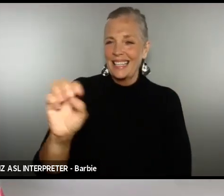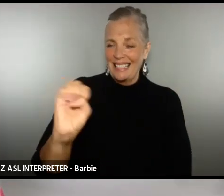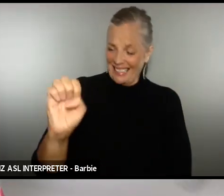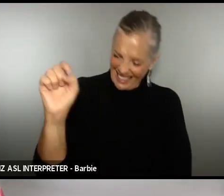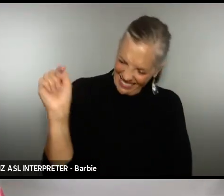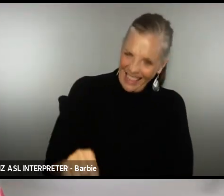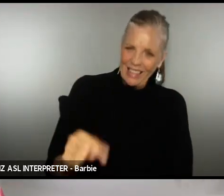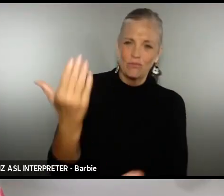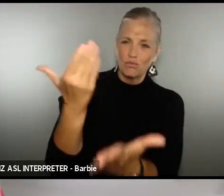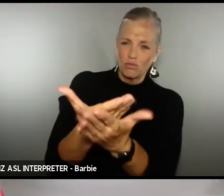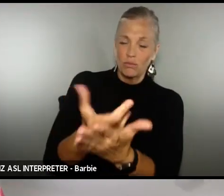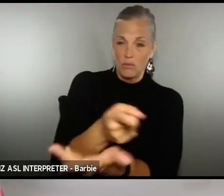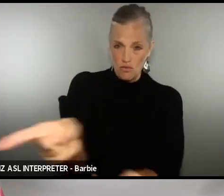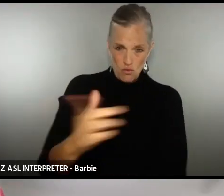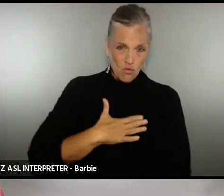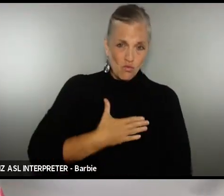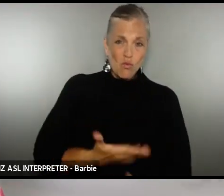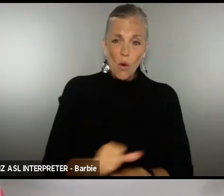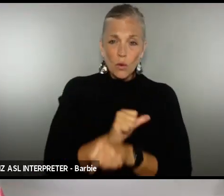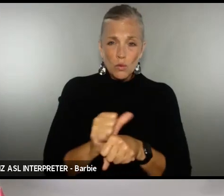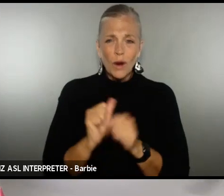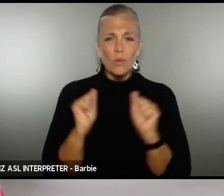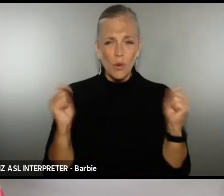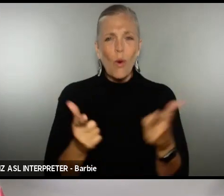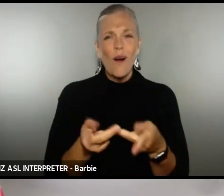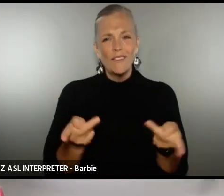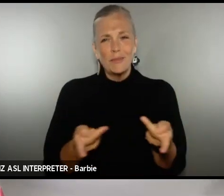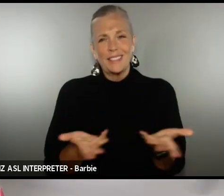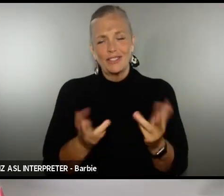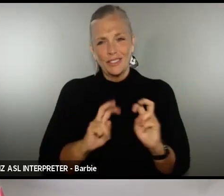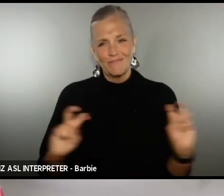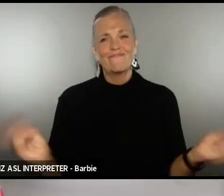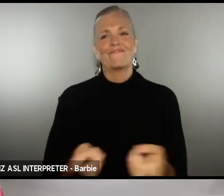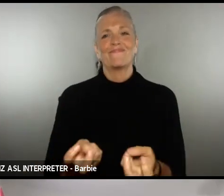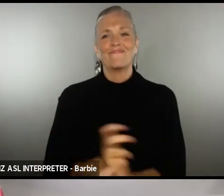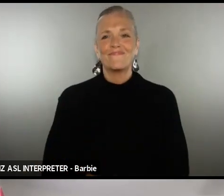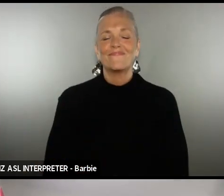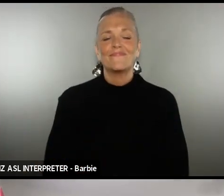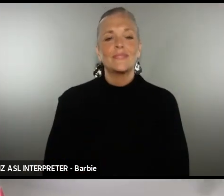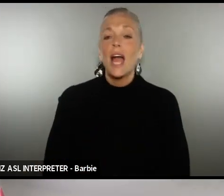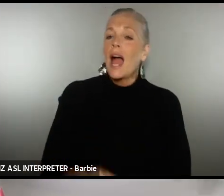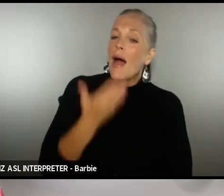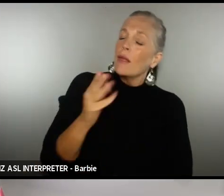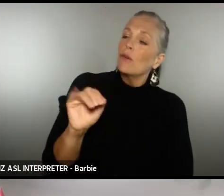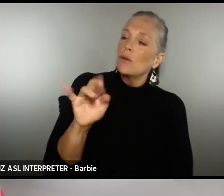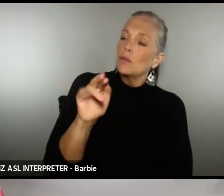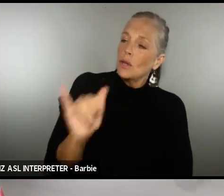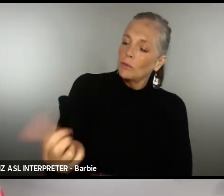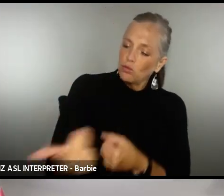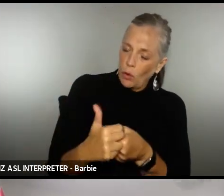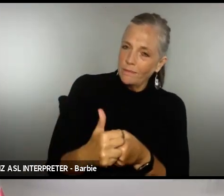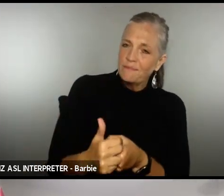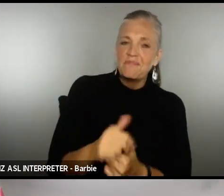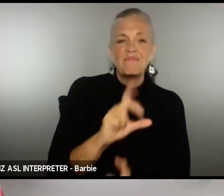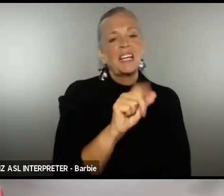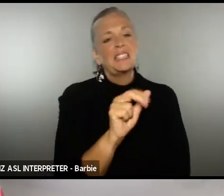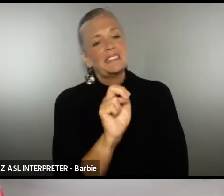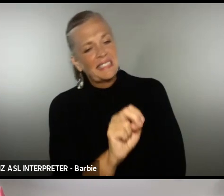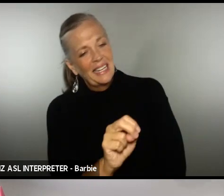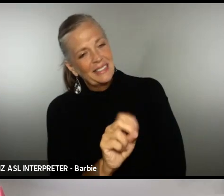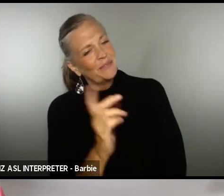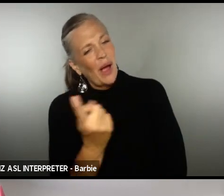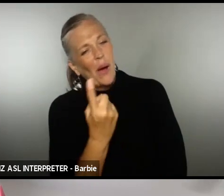if you're willing to work at it, everyone has a place. So Jeremy, thank you for joining us. Dan, it's